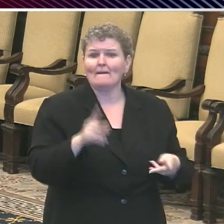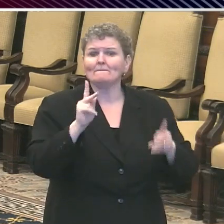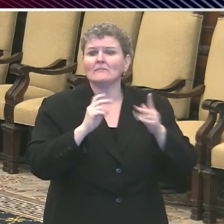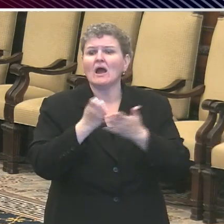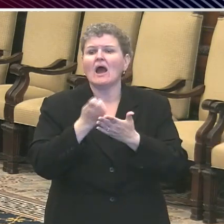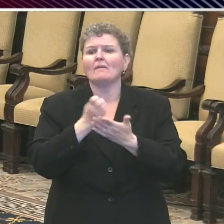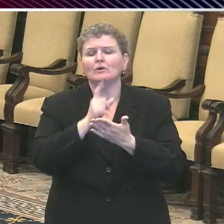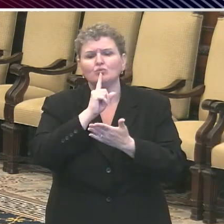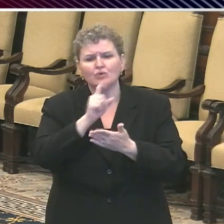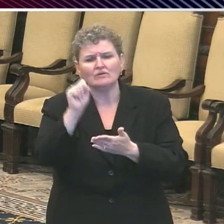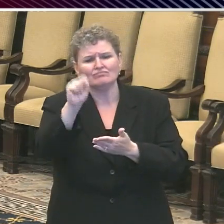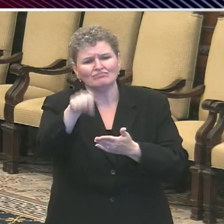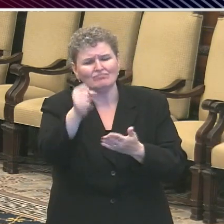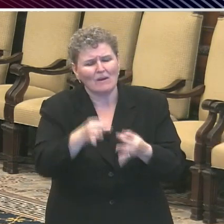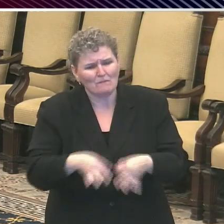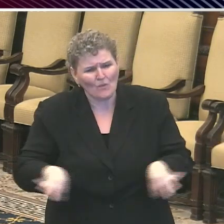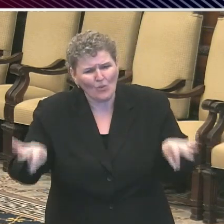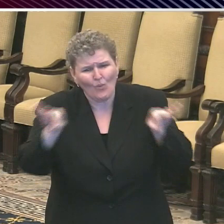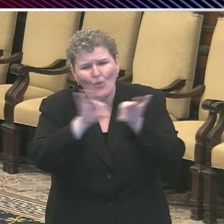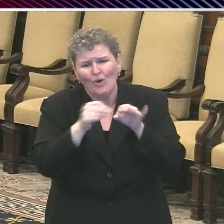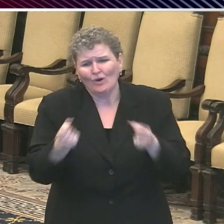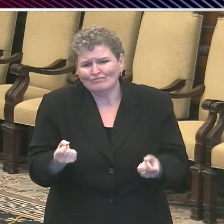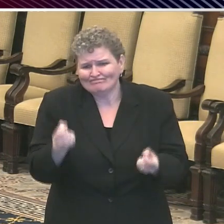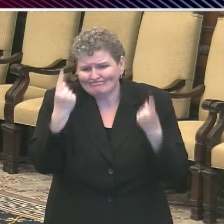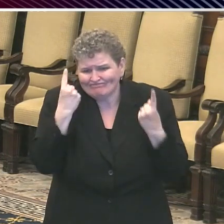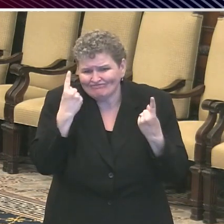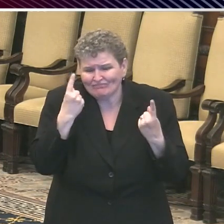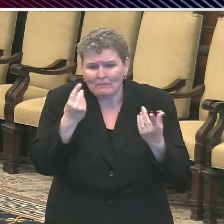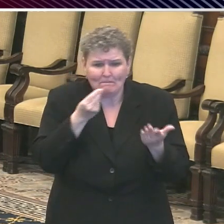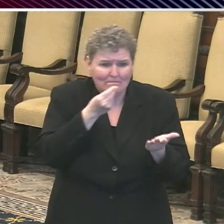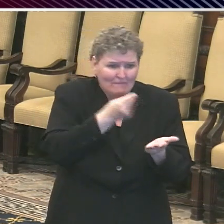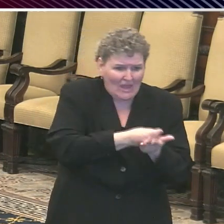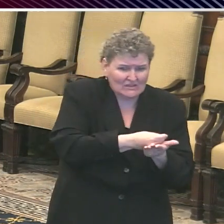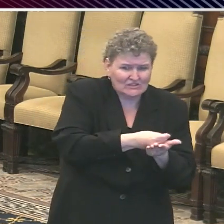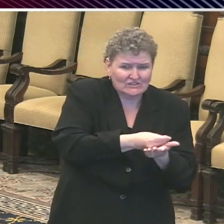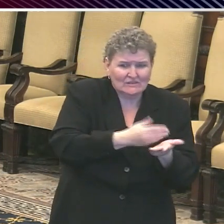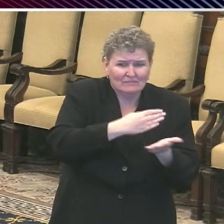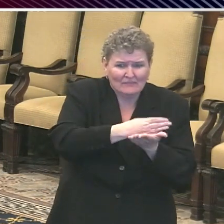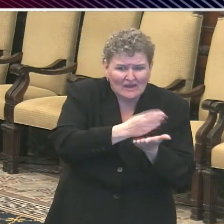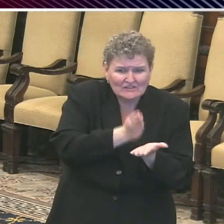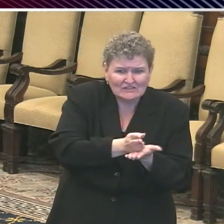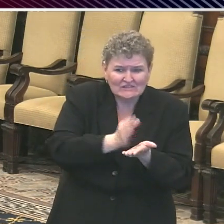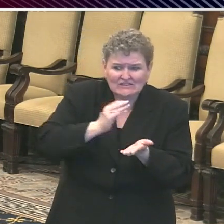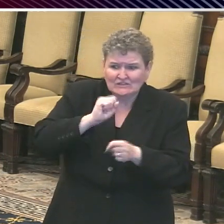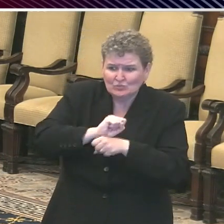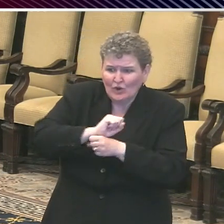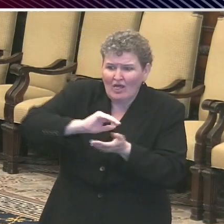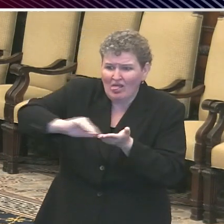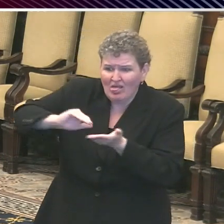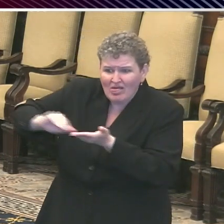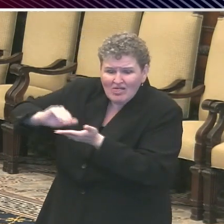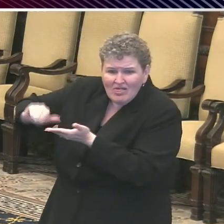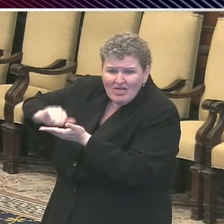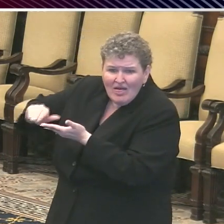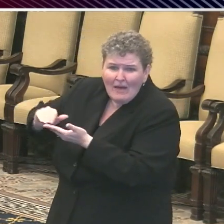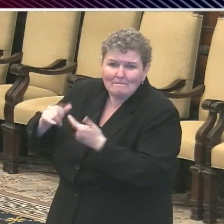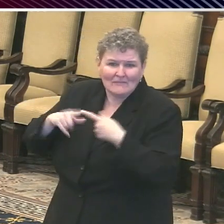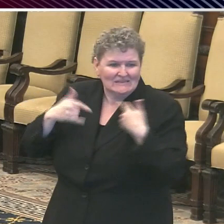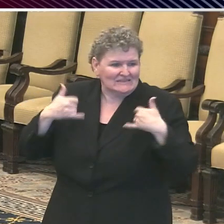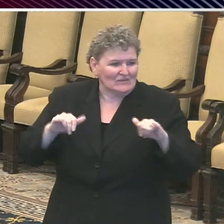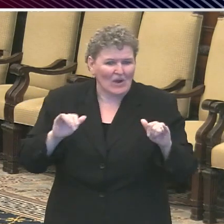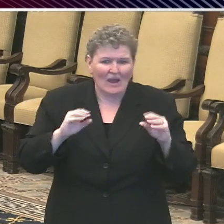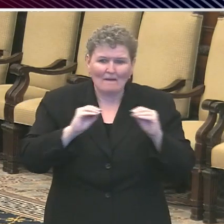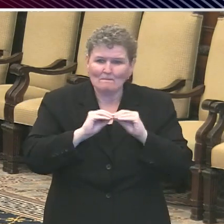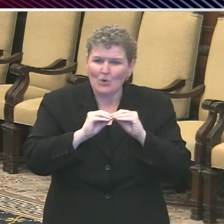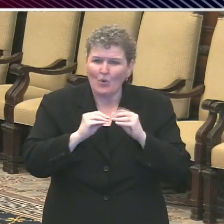God knows we're dealing with this new budget and all the other realities. But when you're dead a long time. And I don't want to see more people die than is